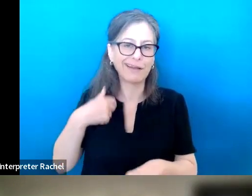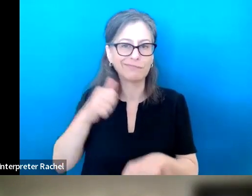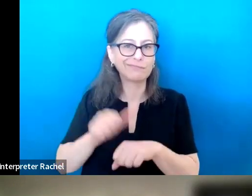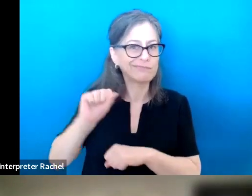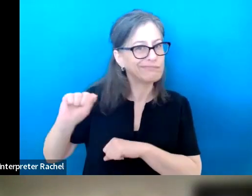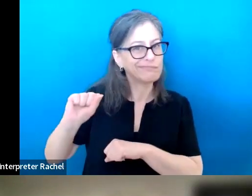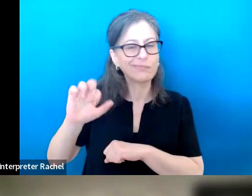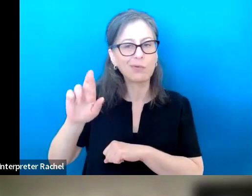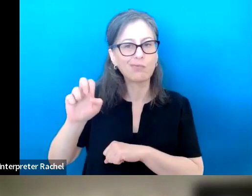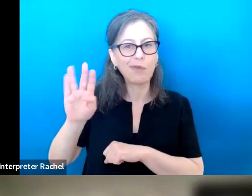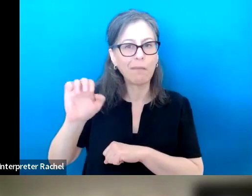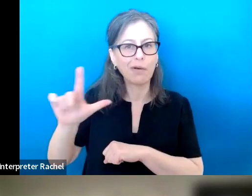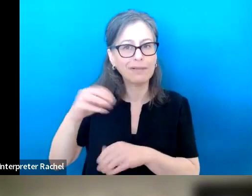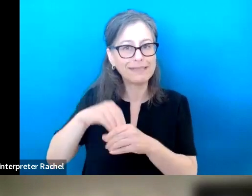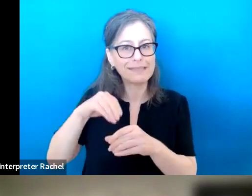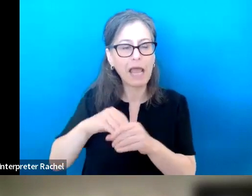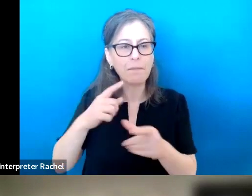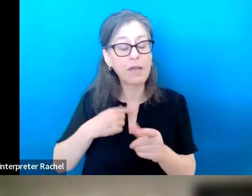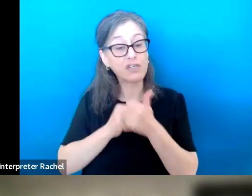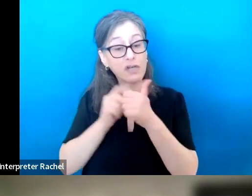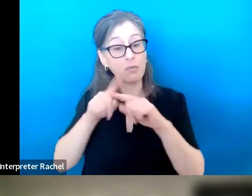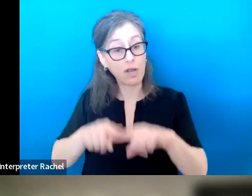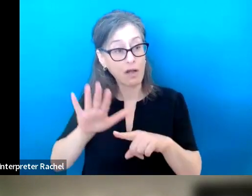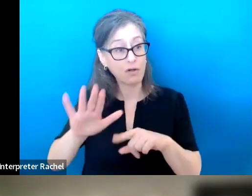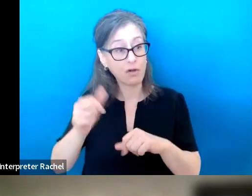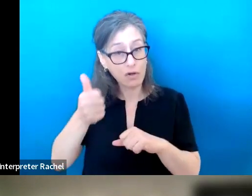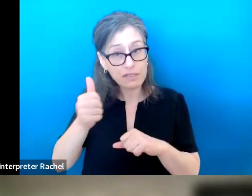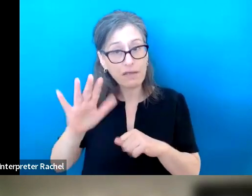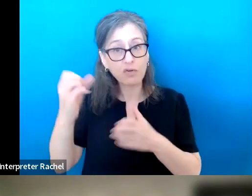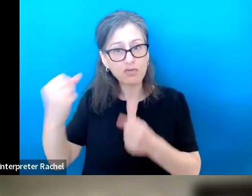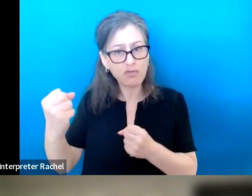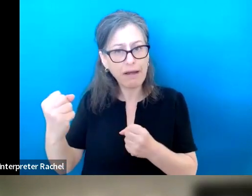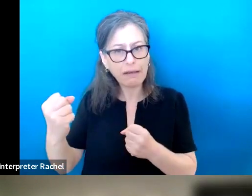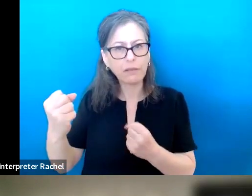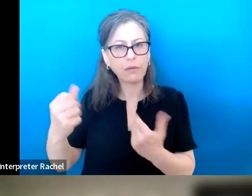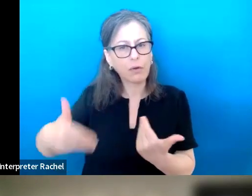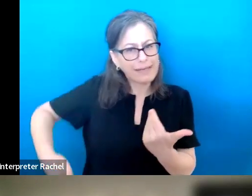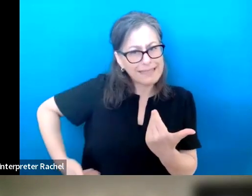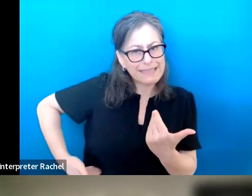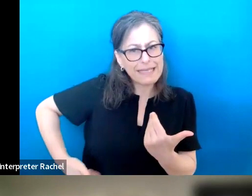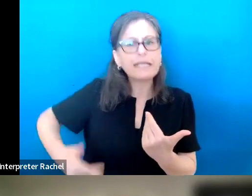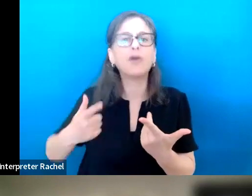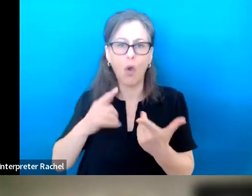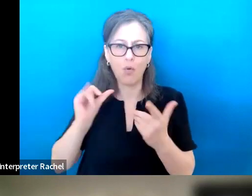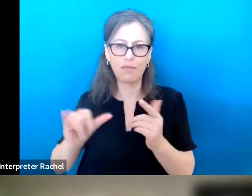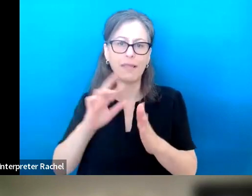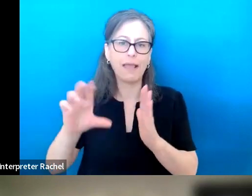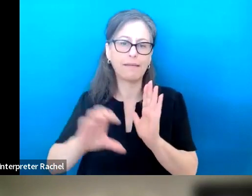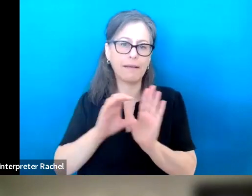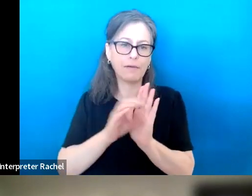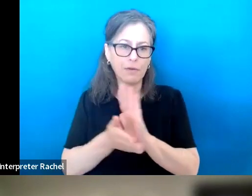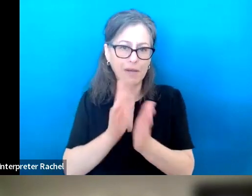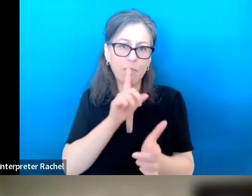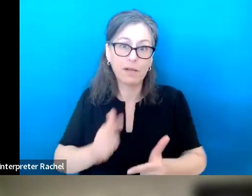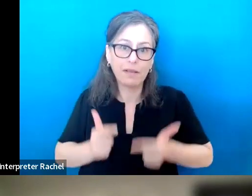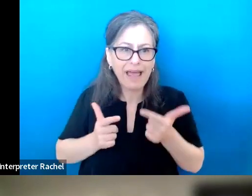she starts relying on her own intellect and her own strength and instinct, that's when you really see her come to life. And you see it almost